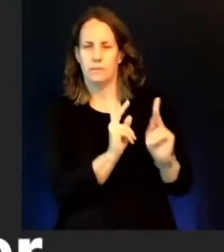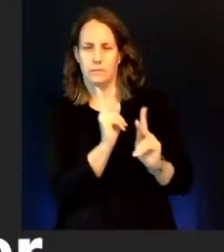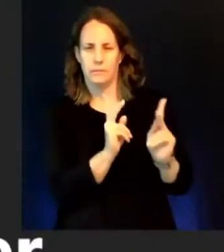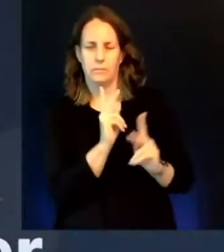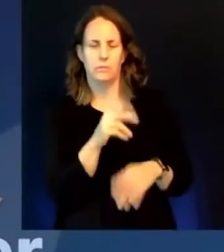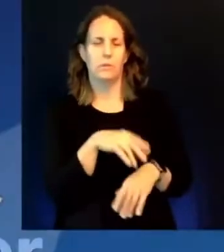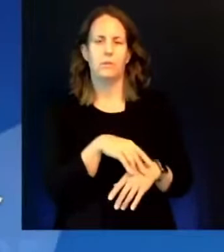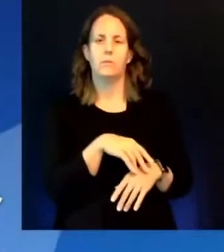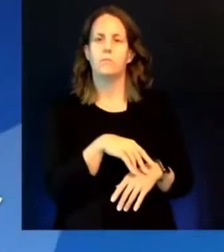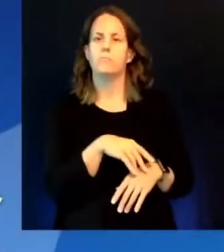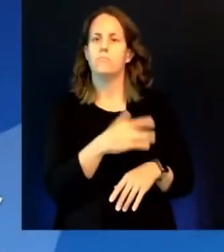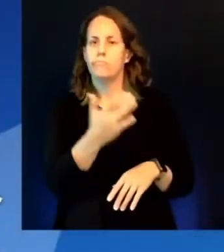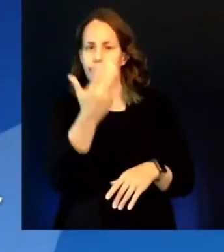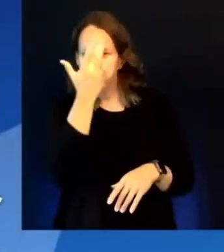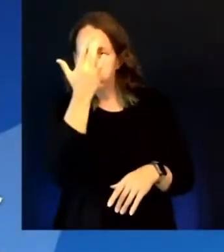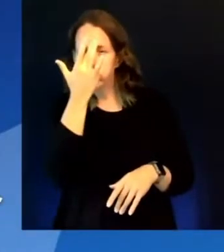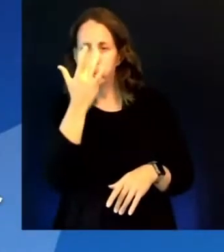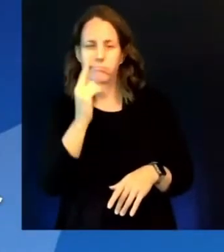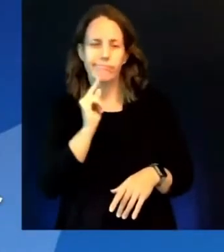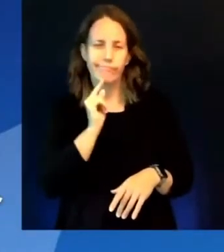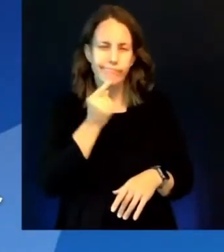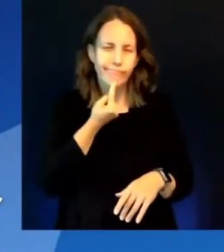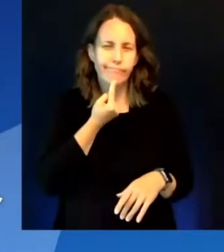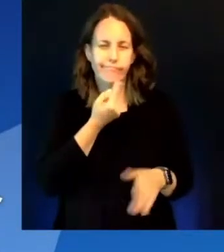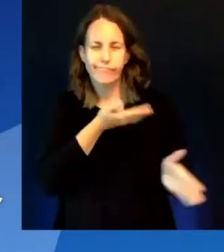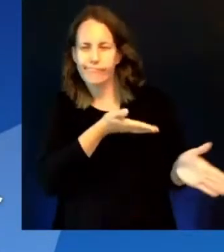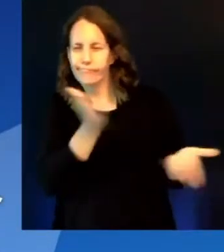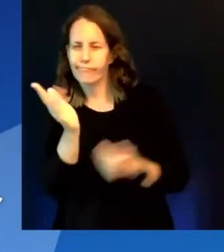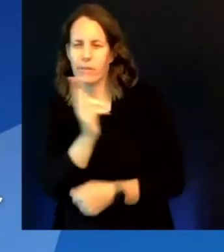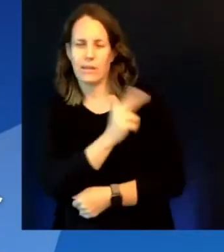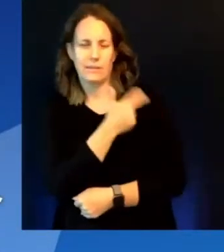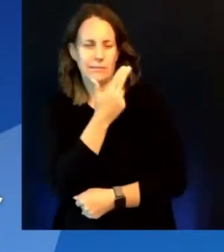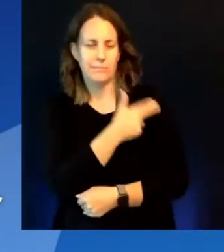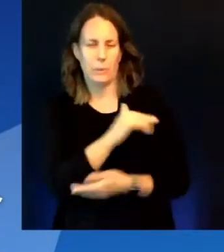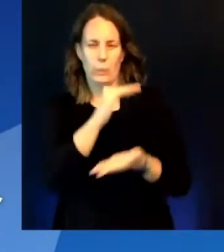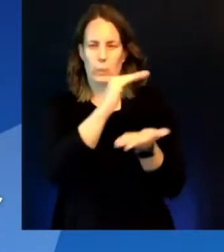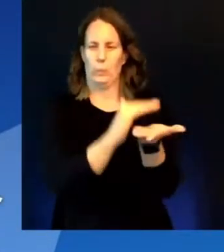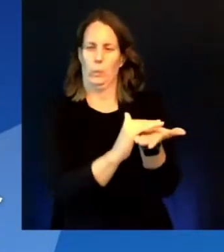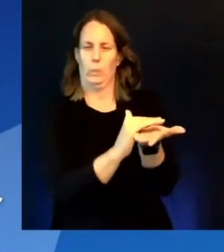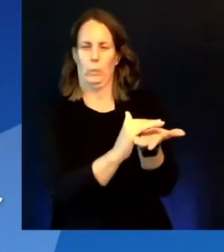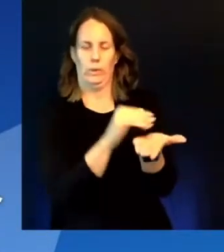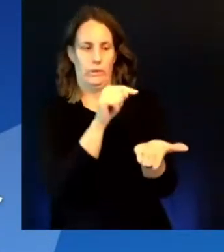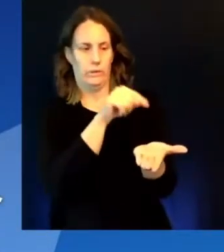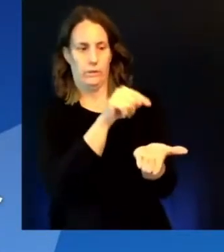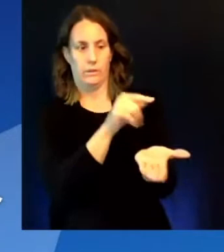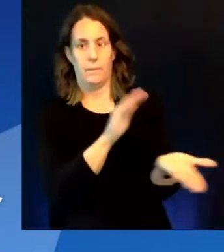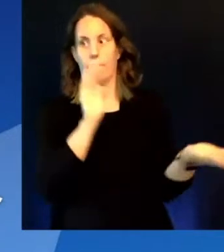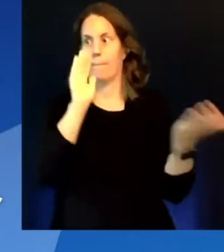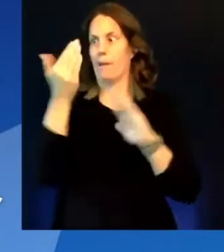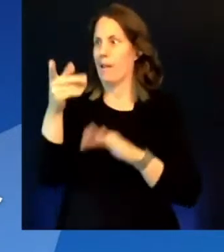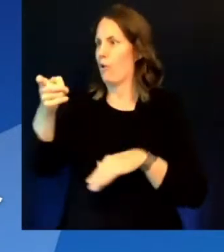Thank you, Scott. Now to Alex Moe from wisbusiness.com. Alex?